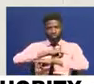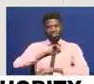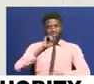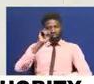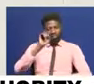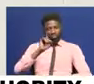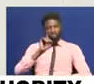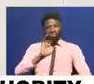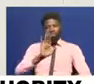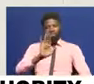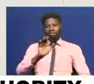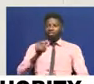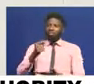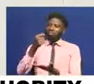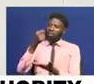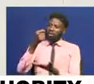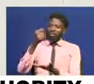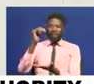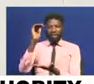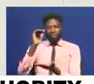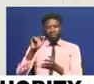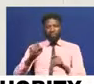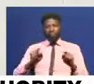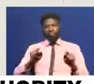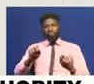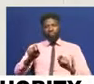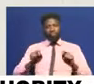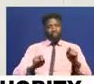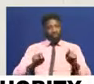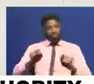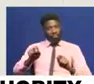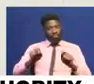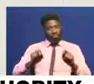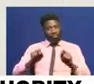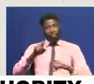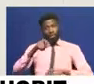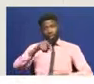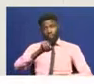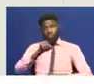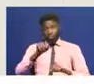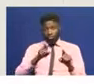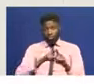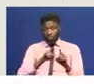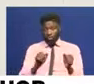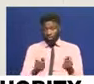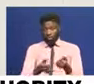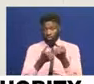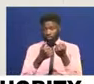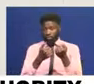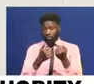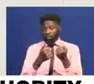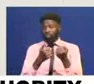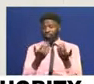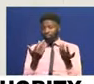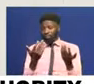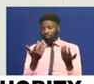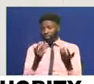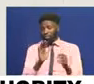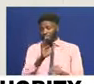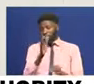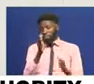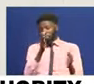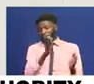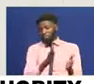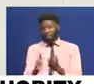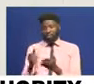within the new realities. Have you been forced to drop you know, some of the benefits or anything like that, so